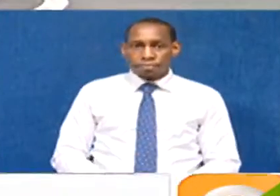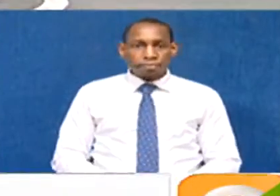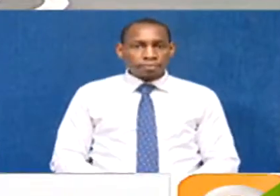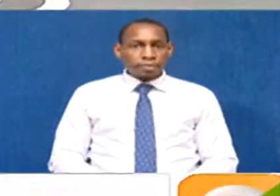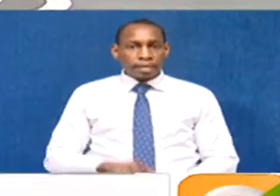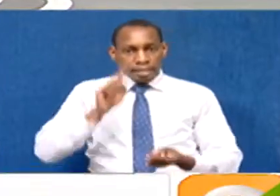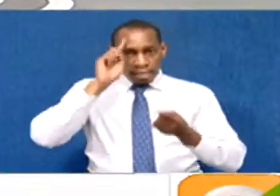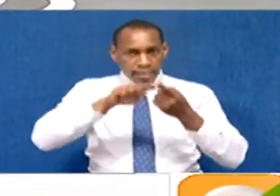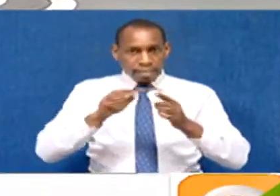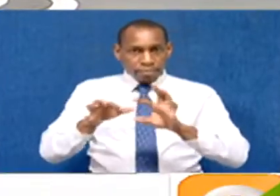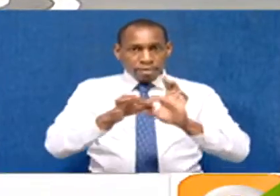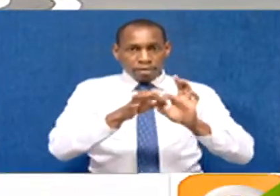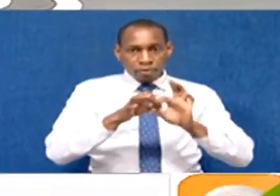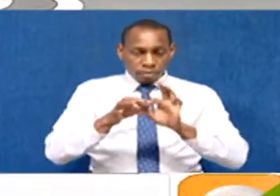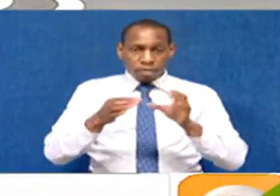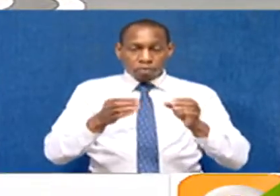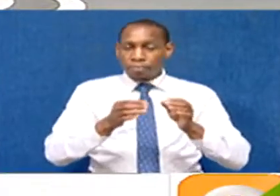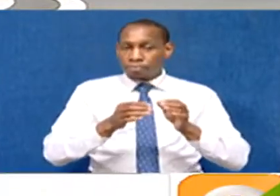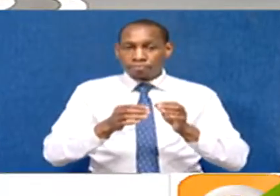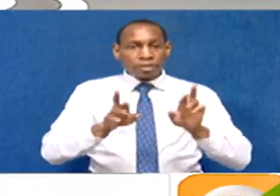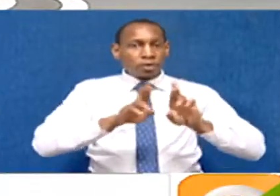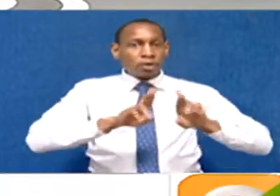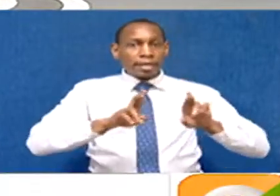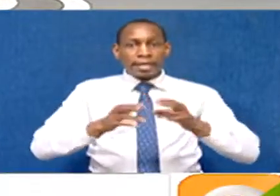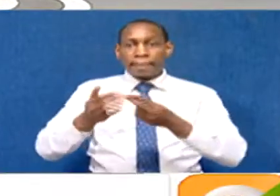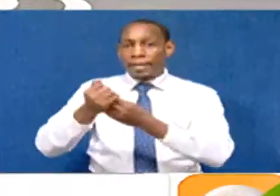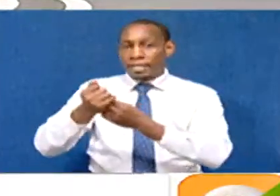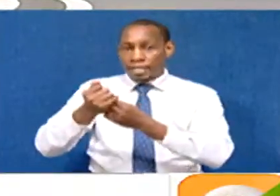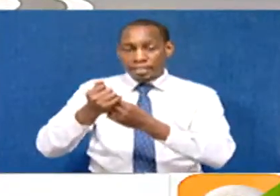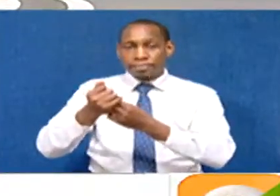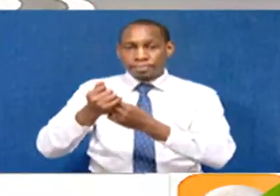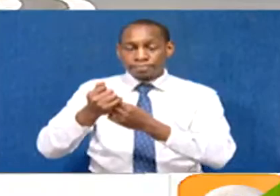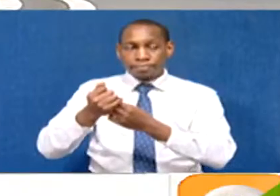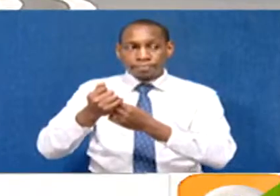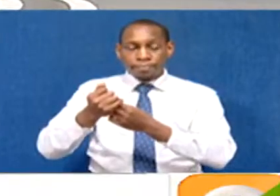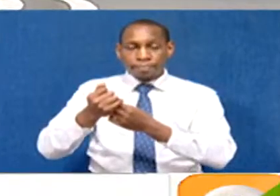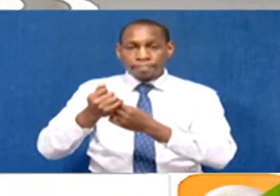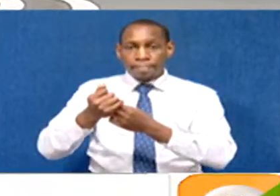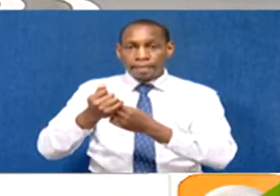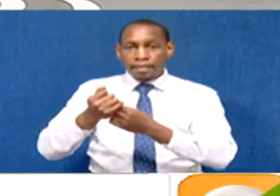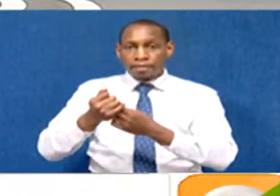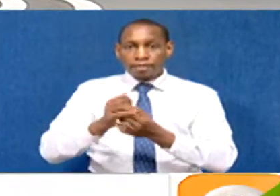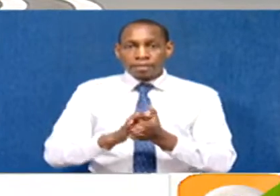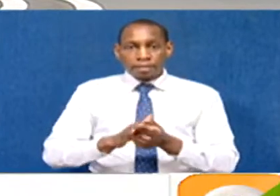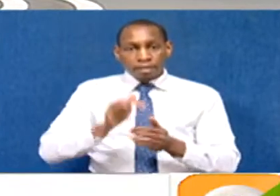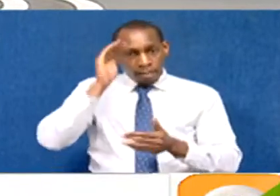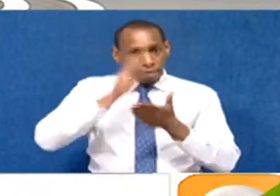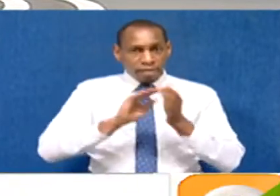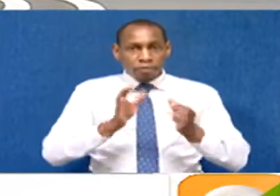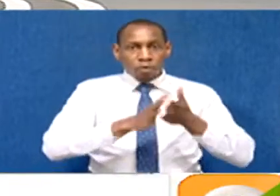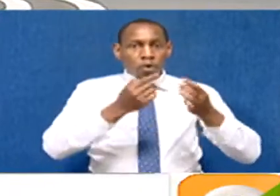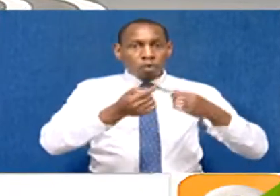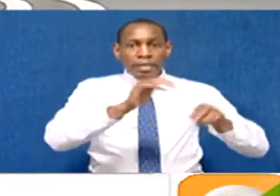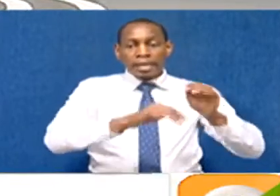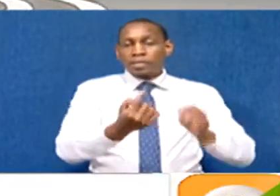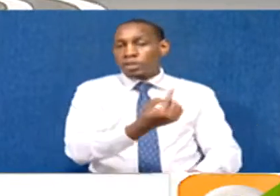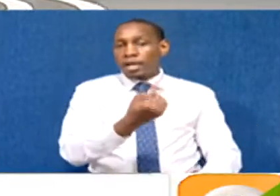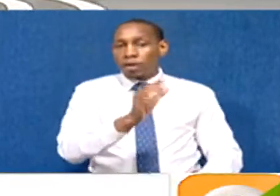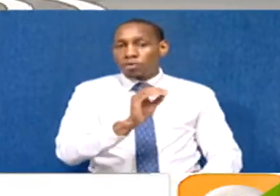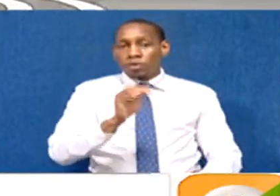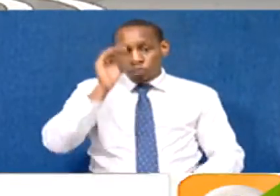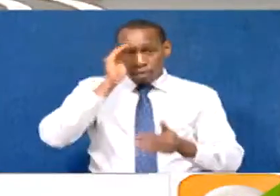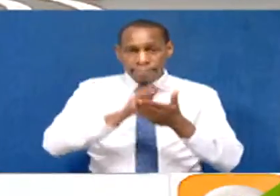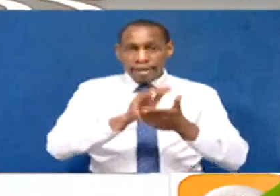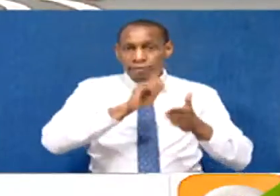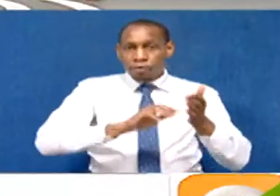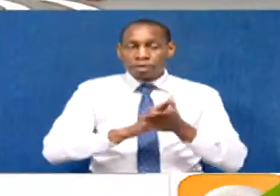open for partnerships. Azimio is open for partnerships. We don't just believe in winning the election. We